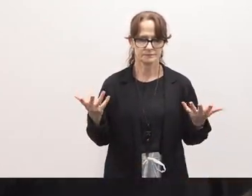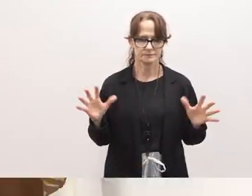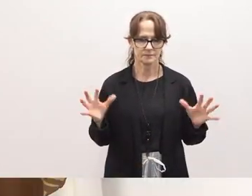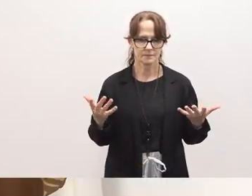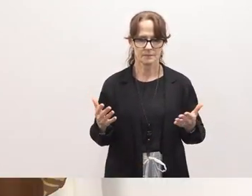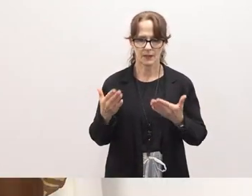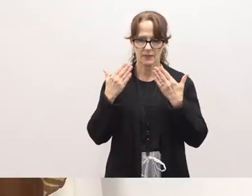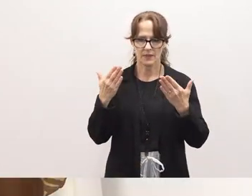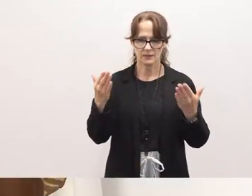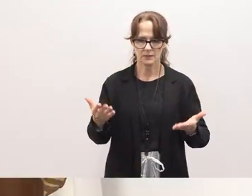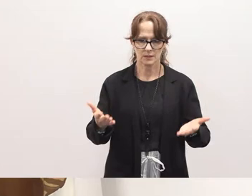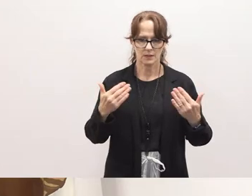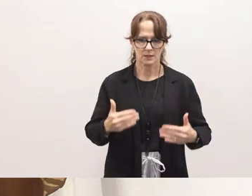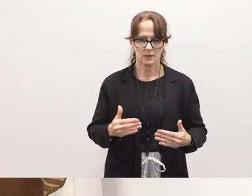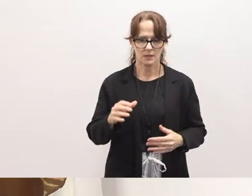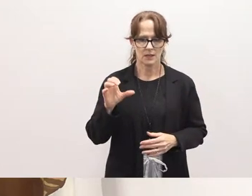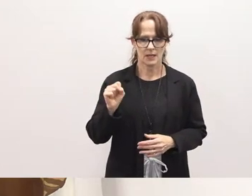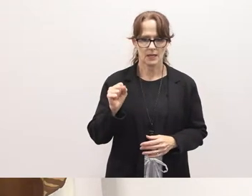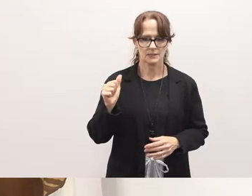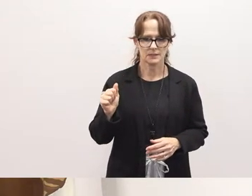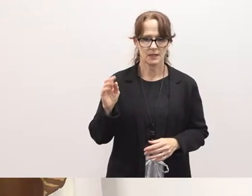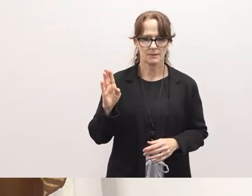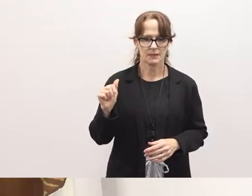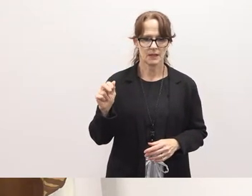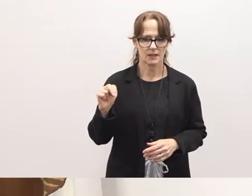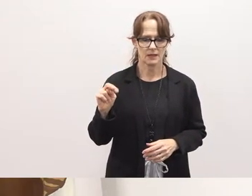Thank you. Next, we have Sabina West.